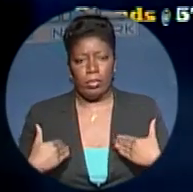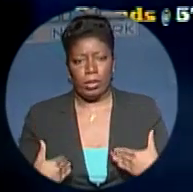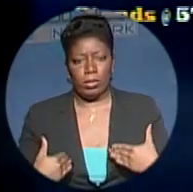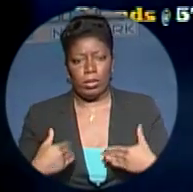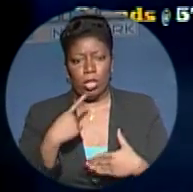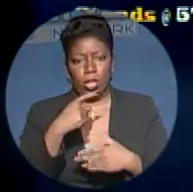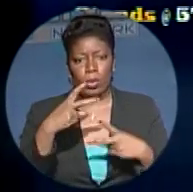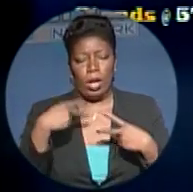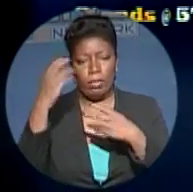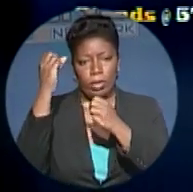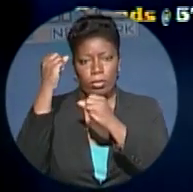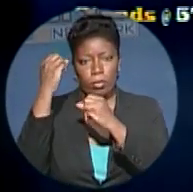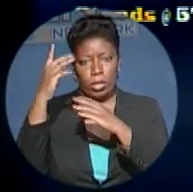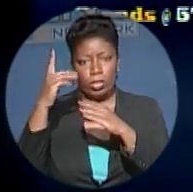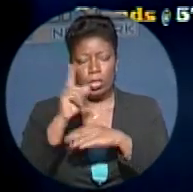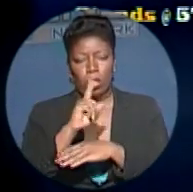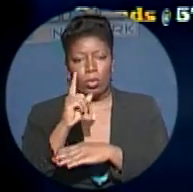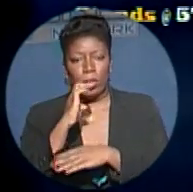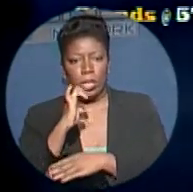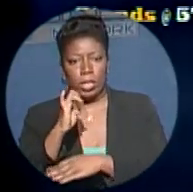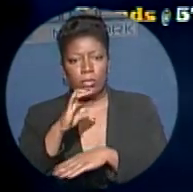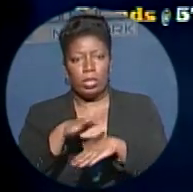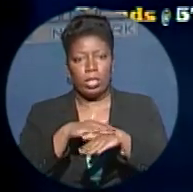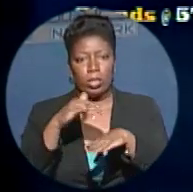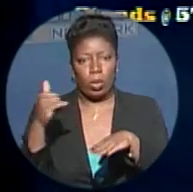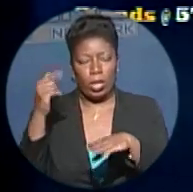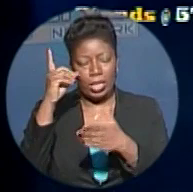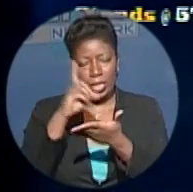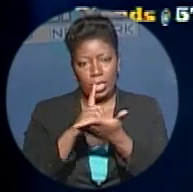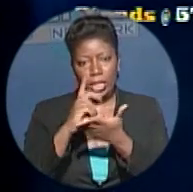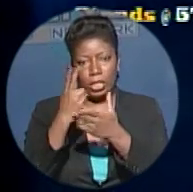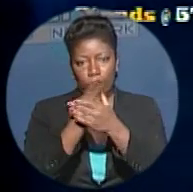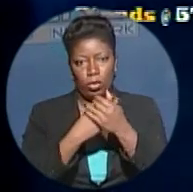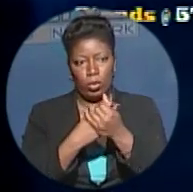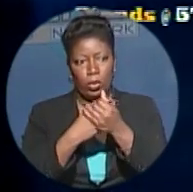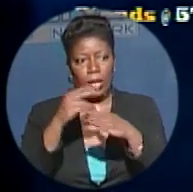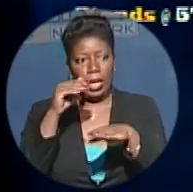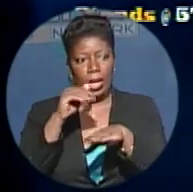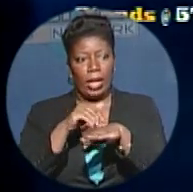his whereabouts is asked to contact the Central Detective Unit at